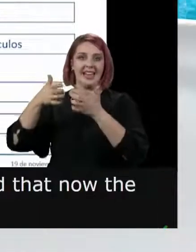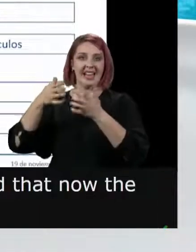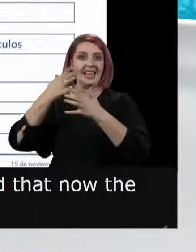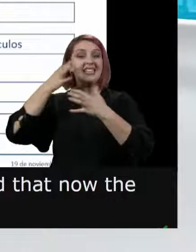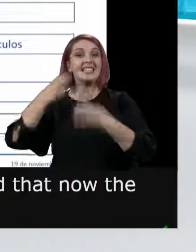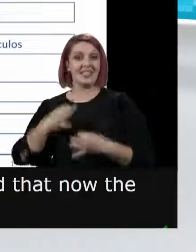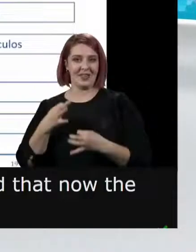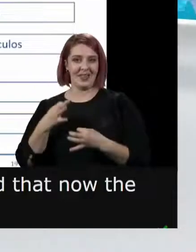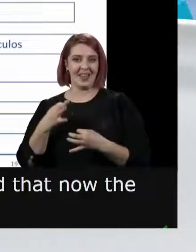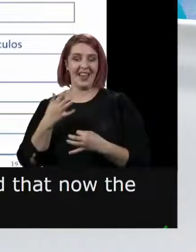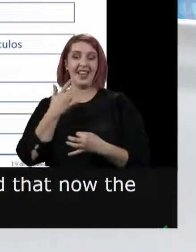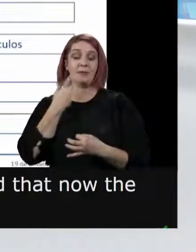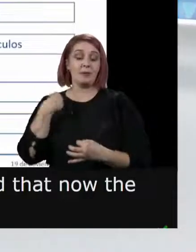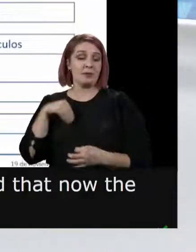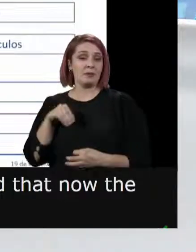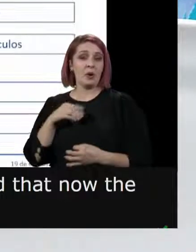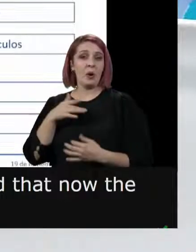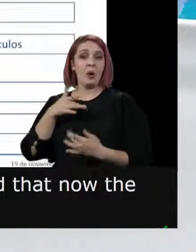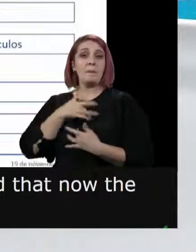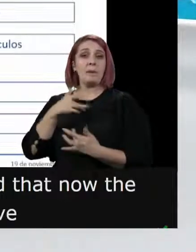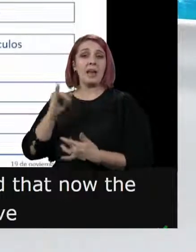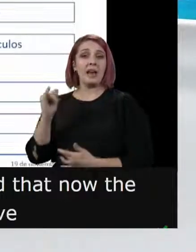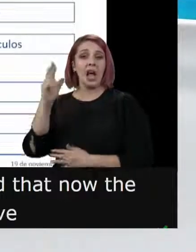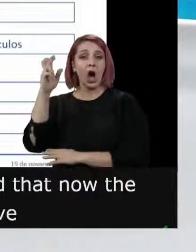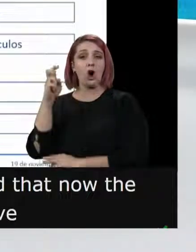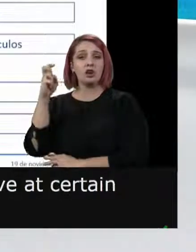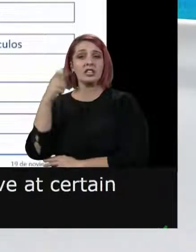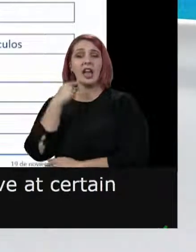at certain levels is